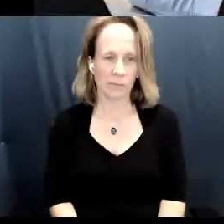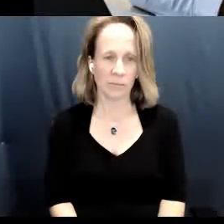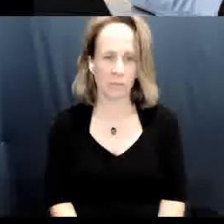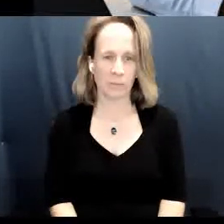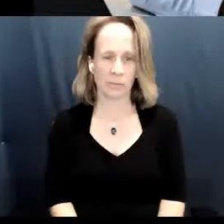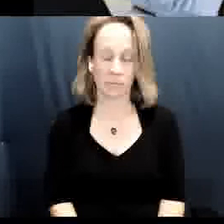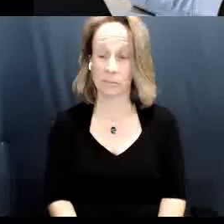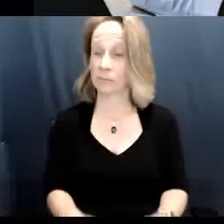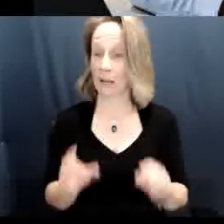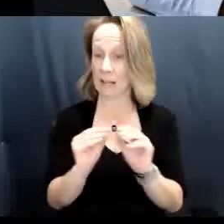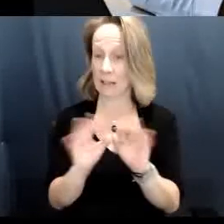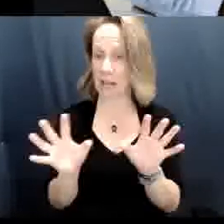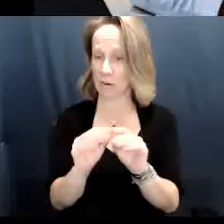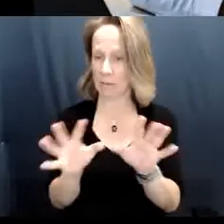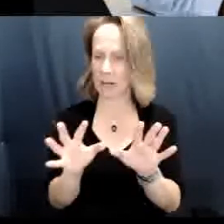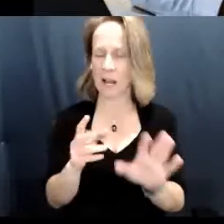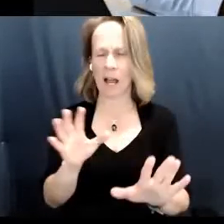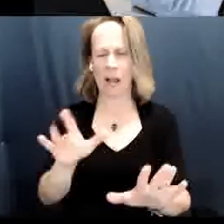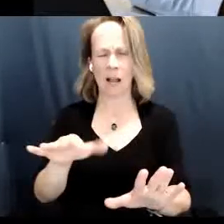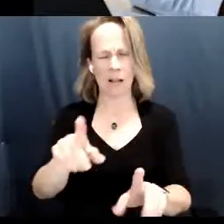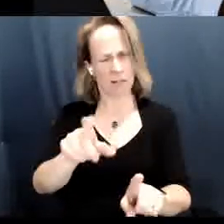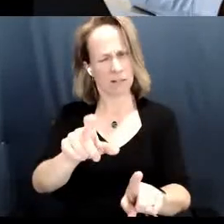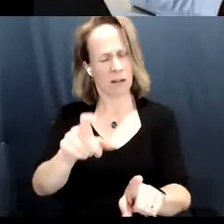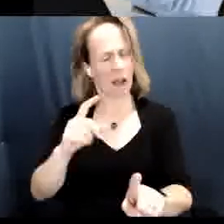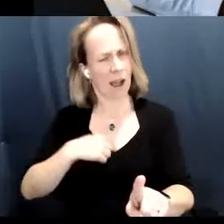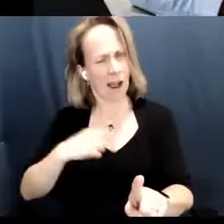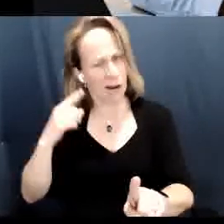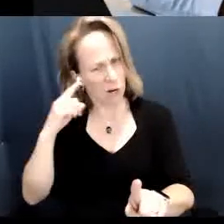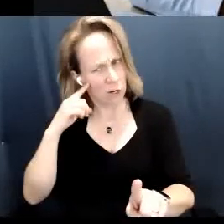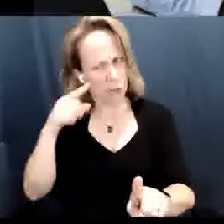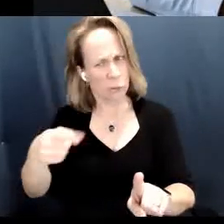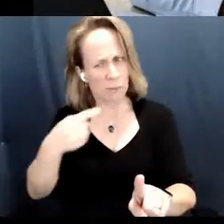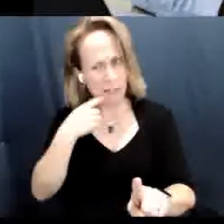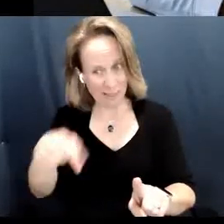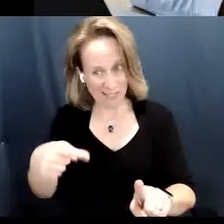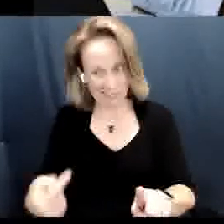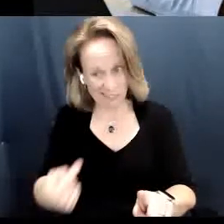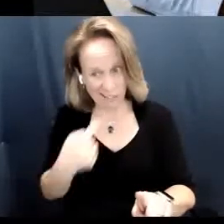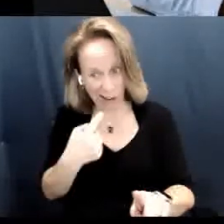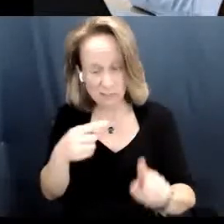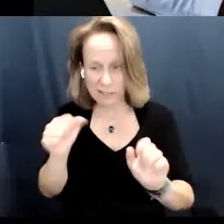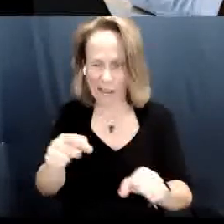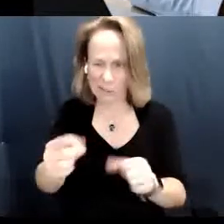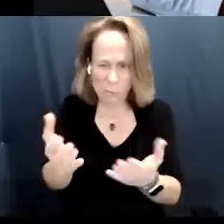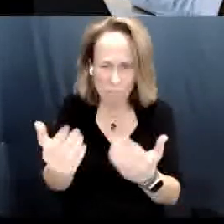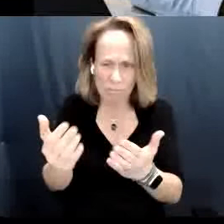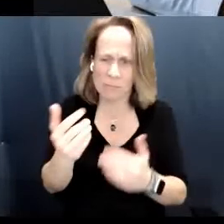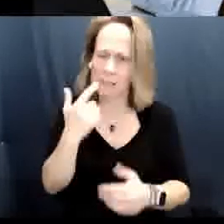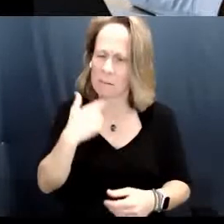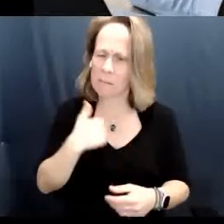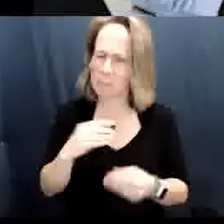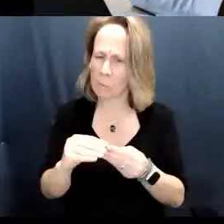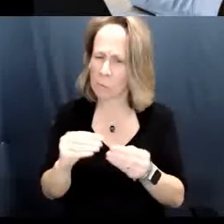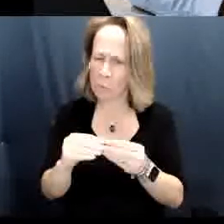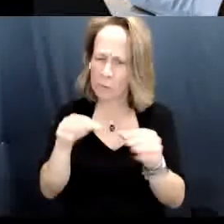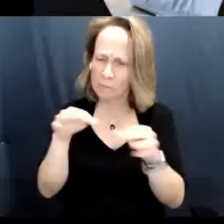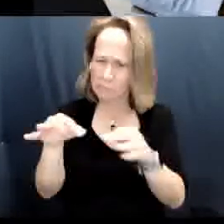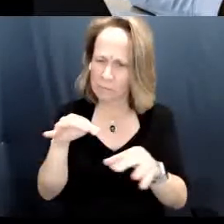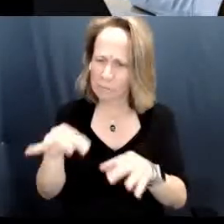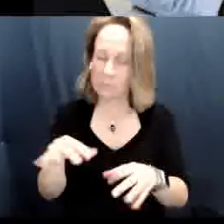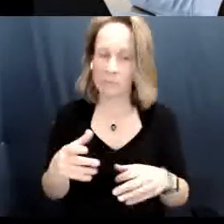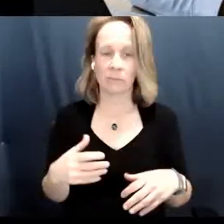Clarifying. I heard you say this sucks. Can you tell me more about that? It also might